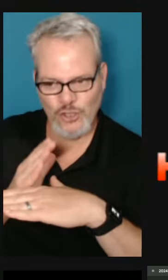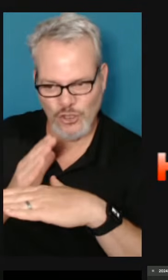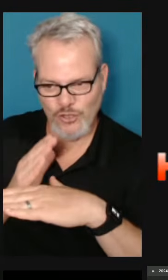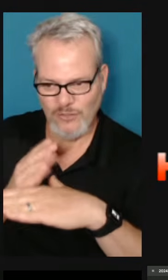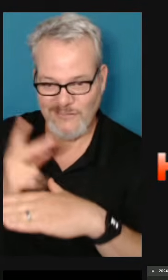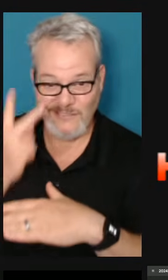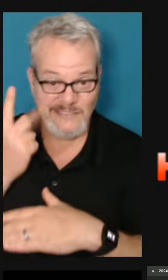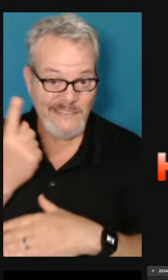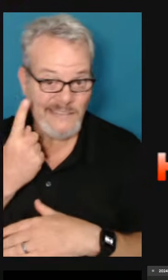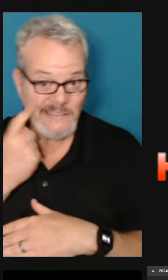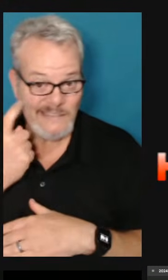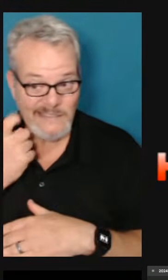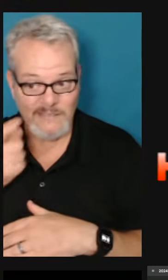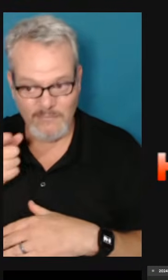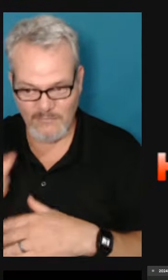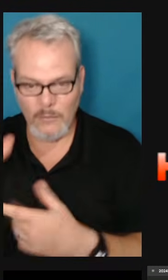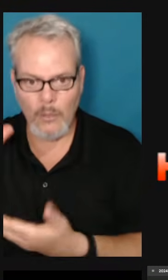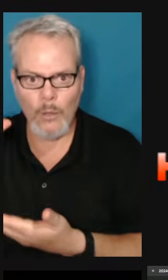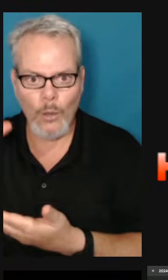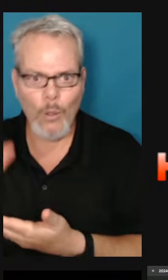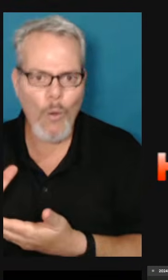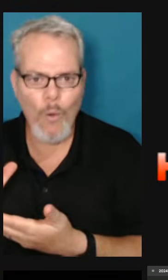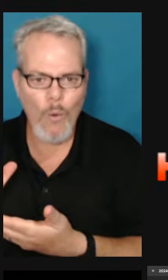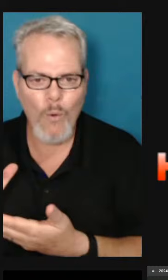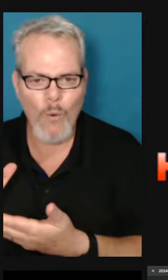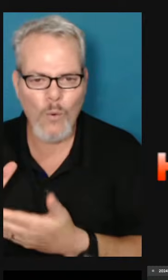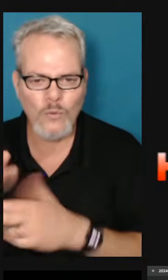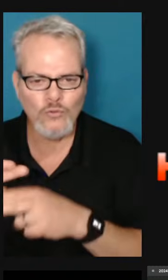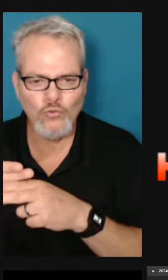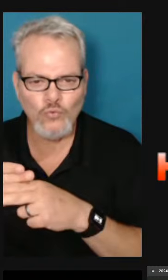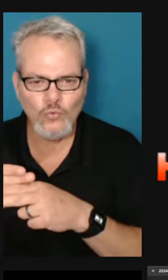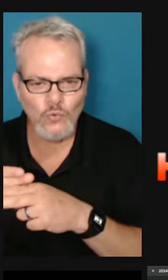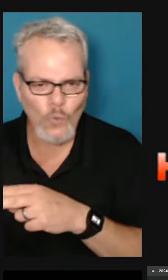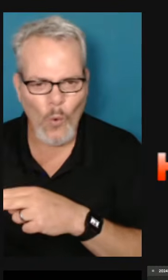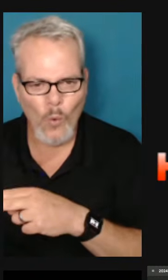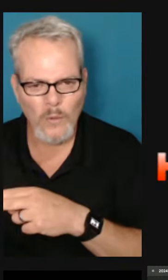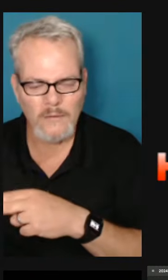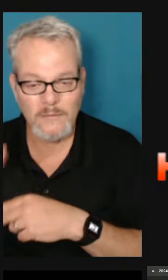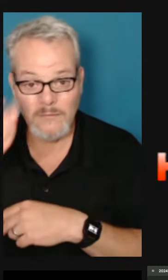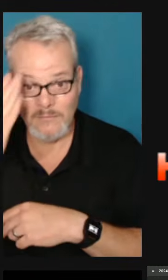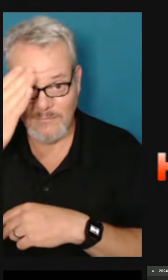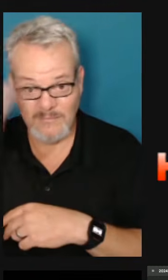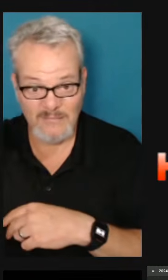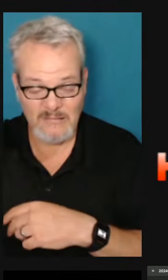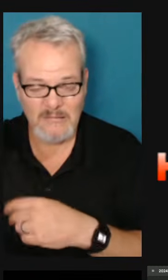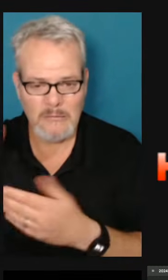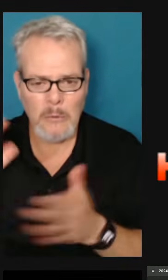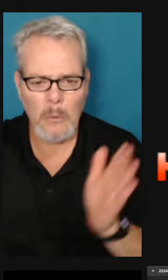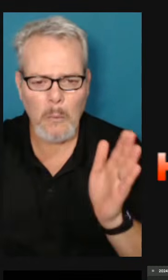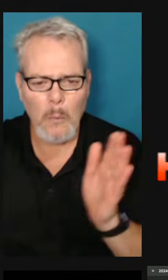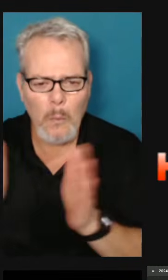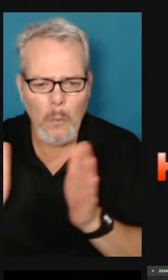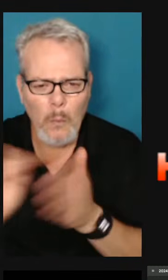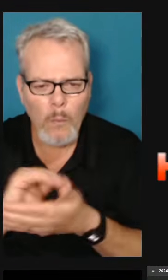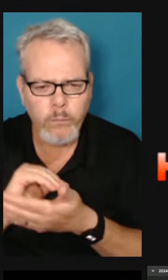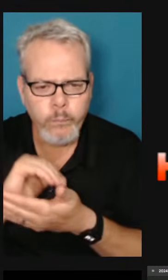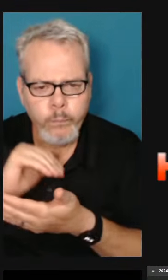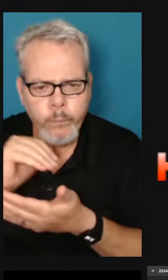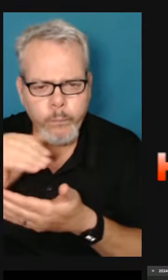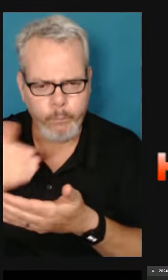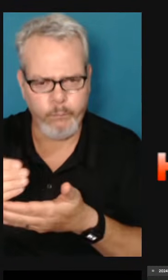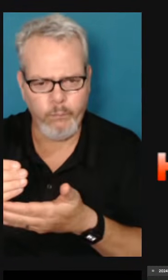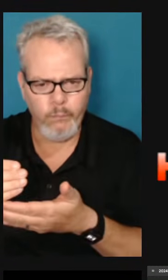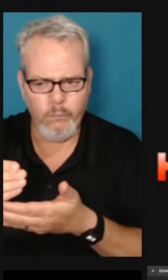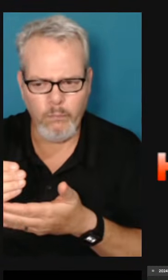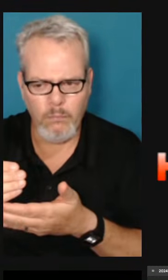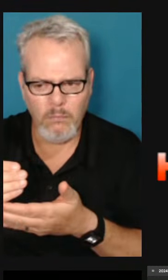at the low end, a fairly short pause, right? Because we had a fairly small volume erupted in the last episode. So short